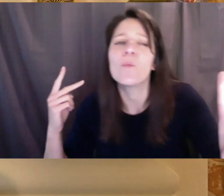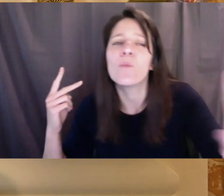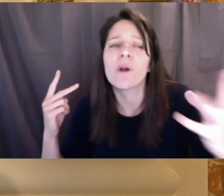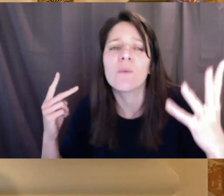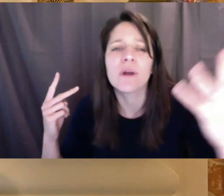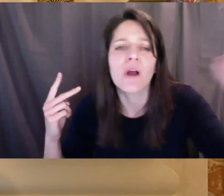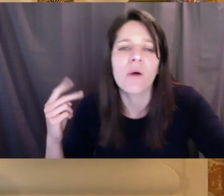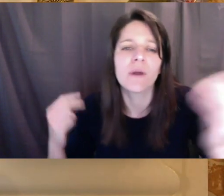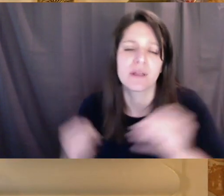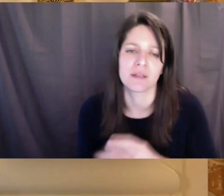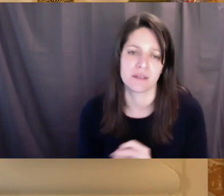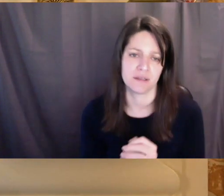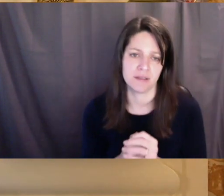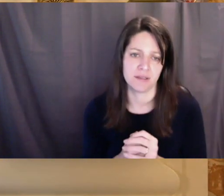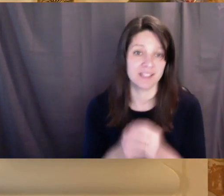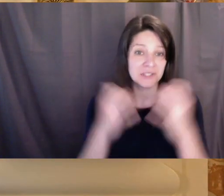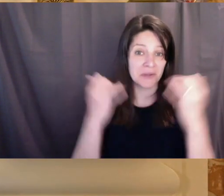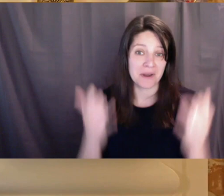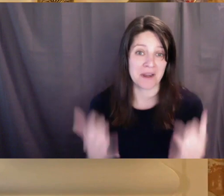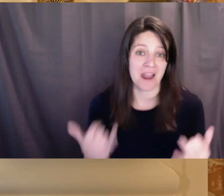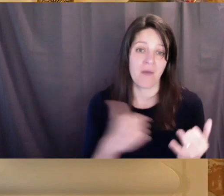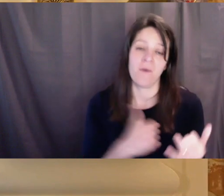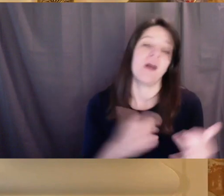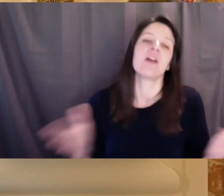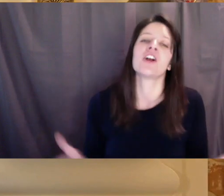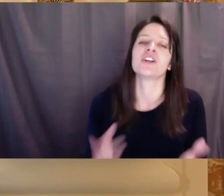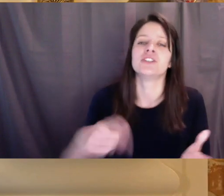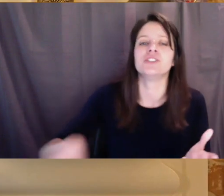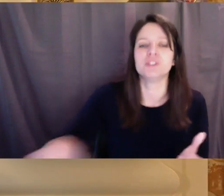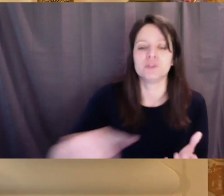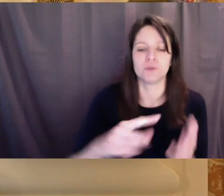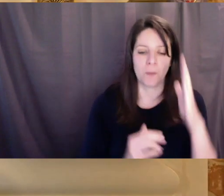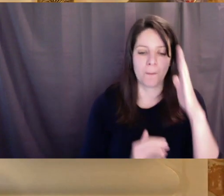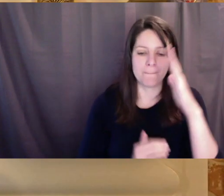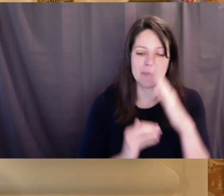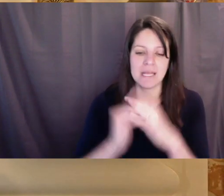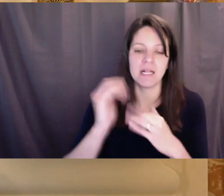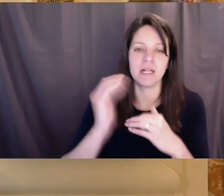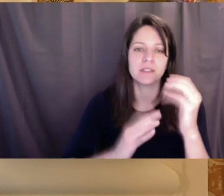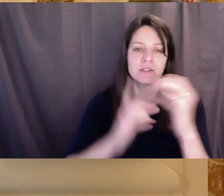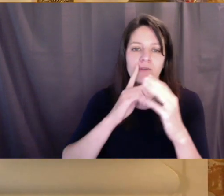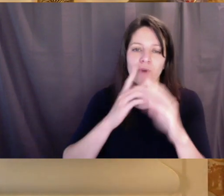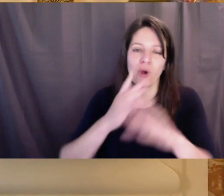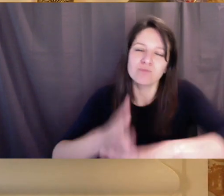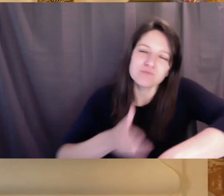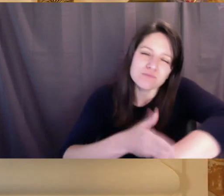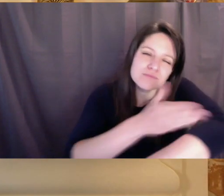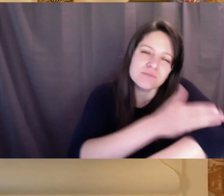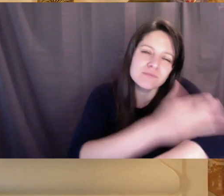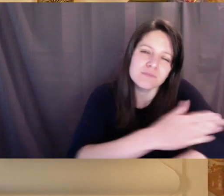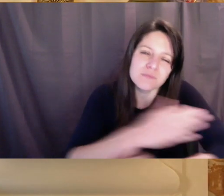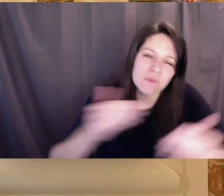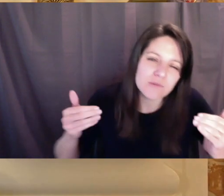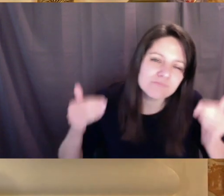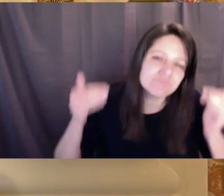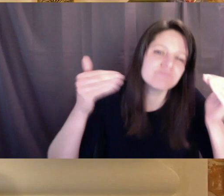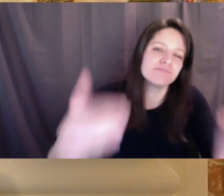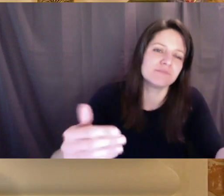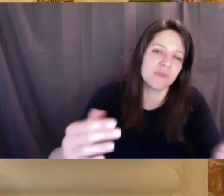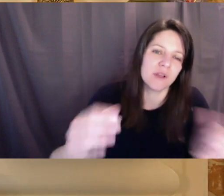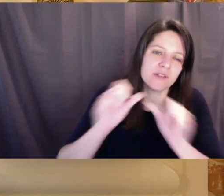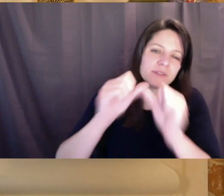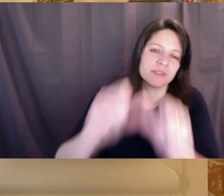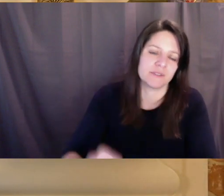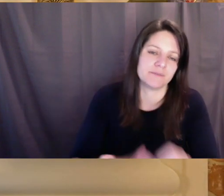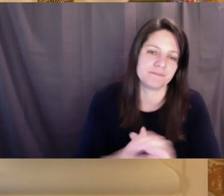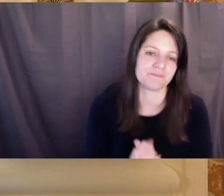of possibility and transformation. So I urge you to build in a way that facilitates forward